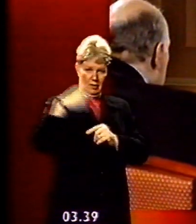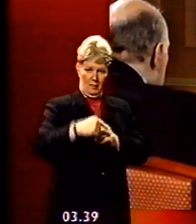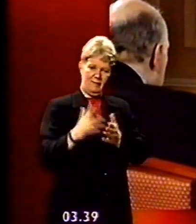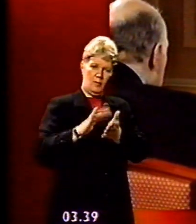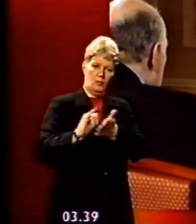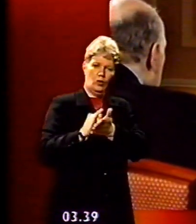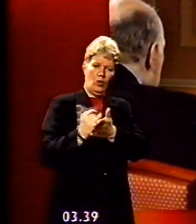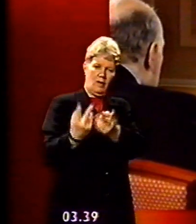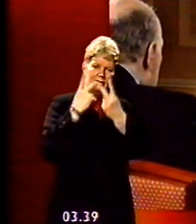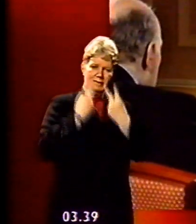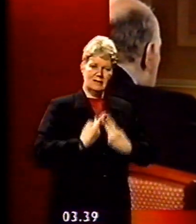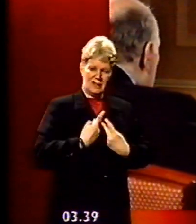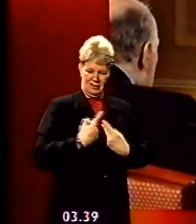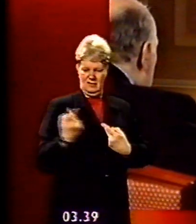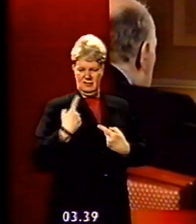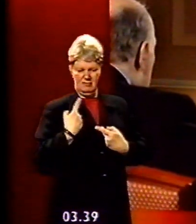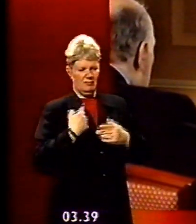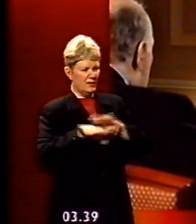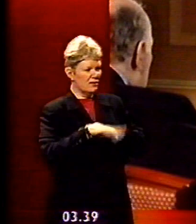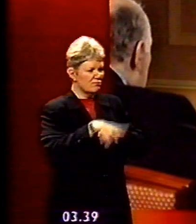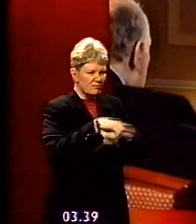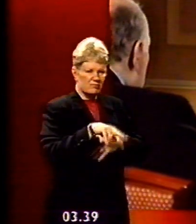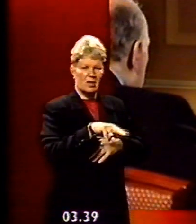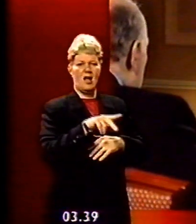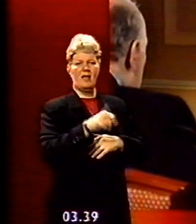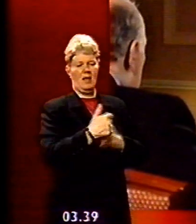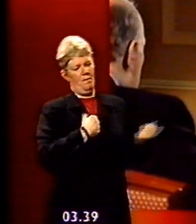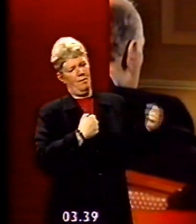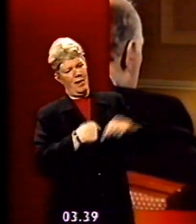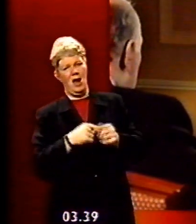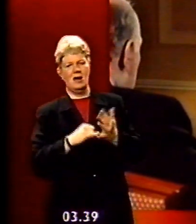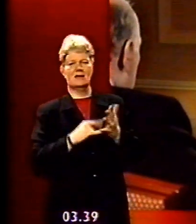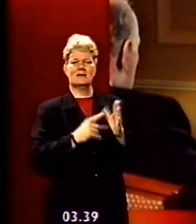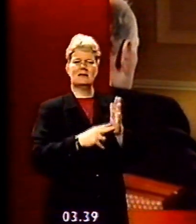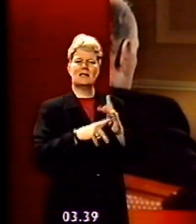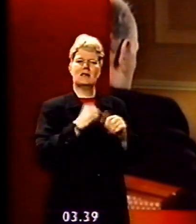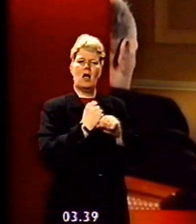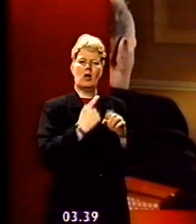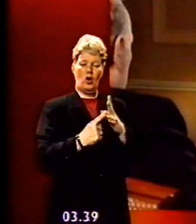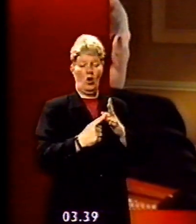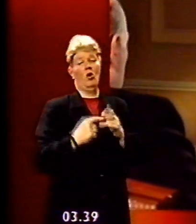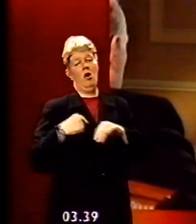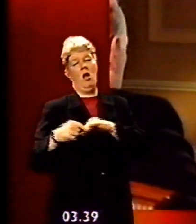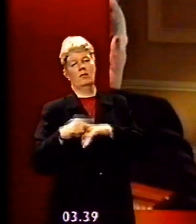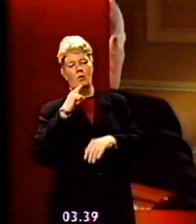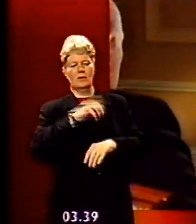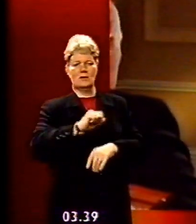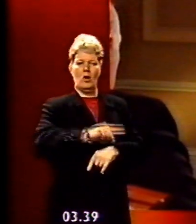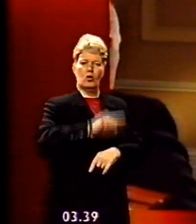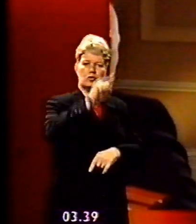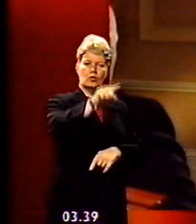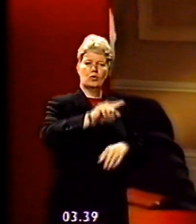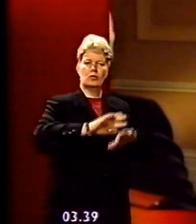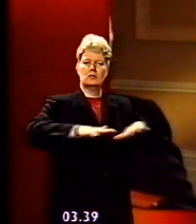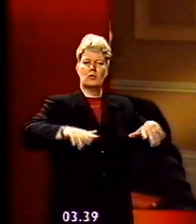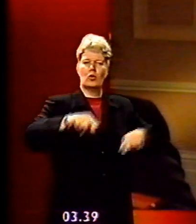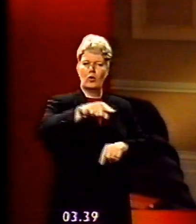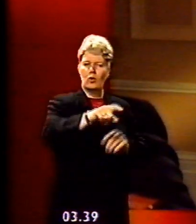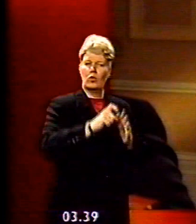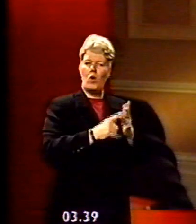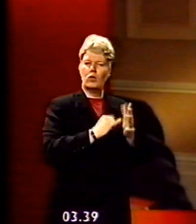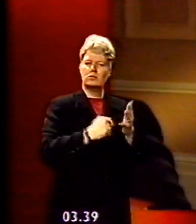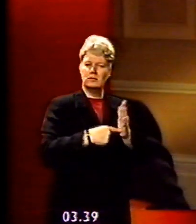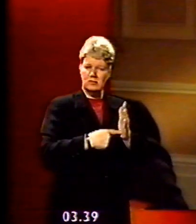mountains. And we'd come back to Santiago, and Charles was going to take her to the coast